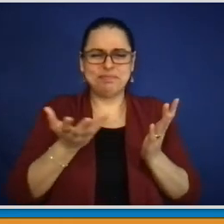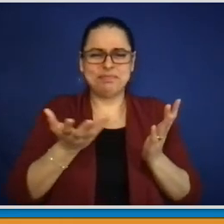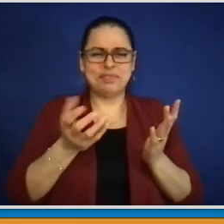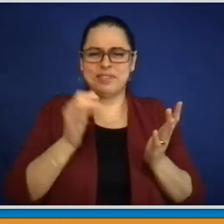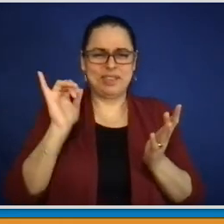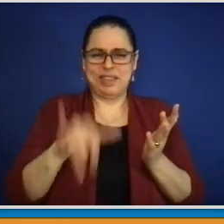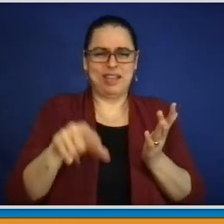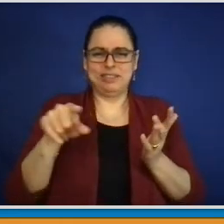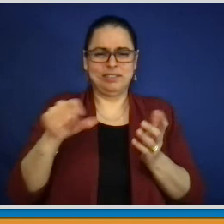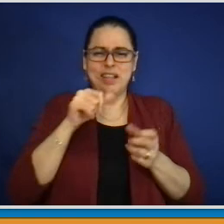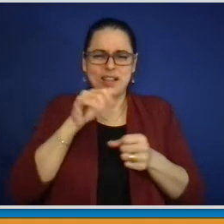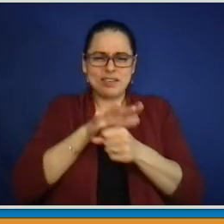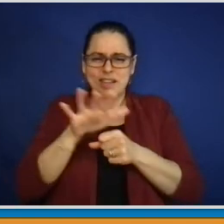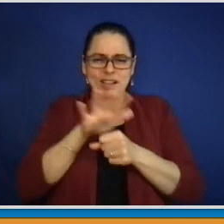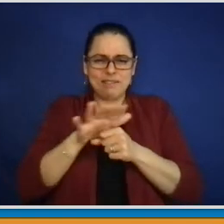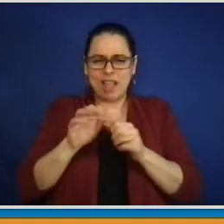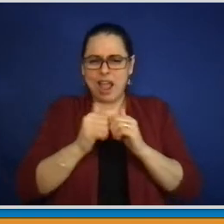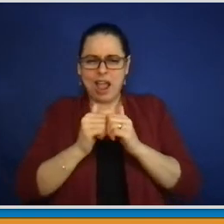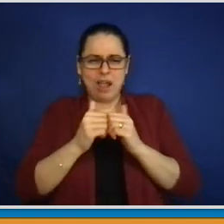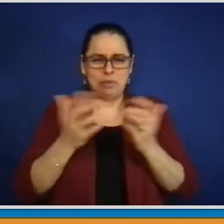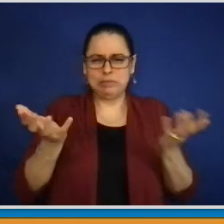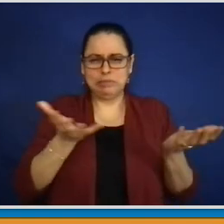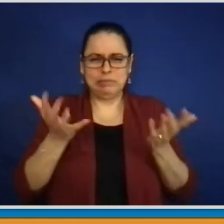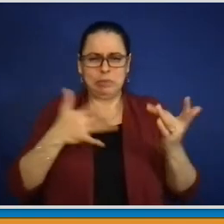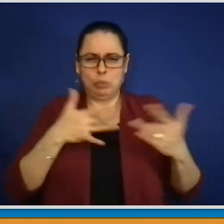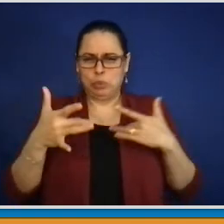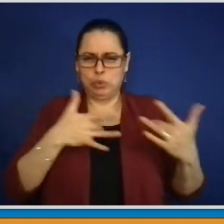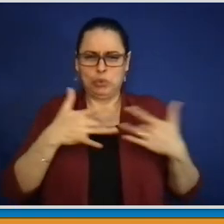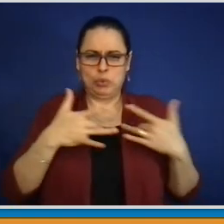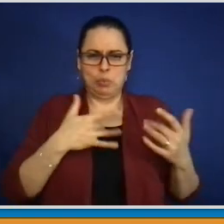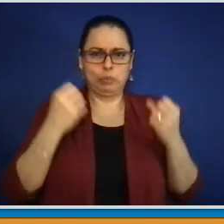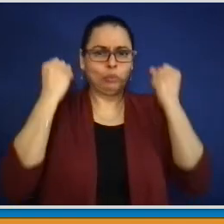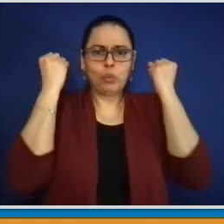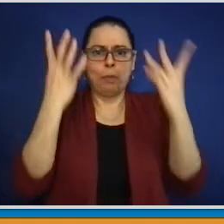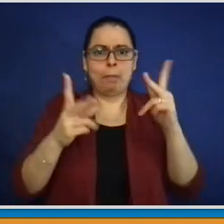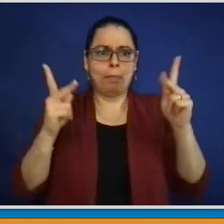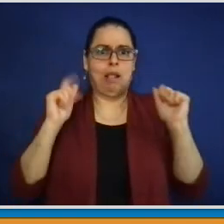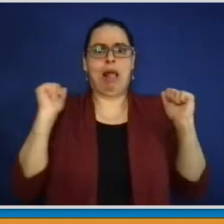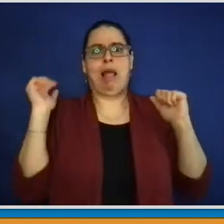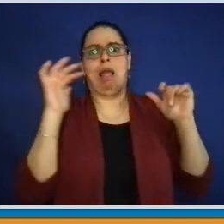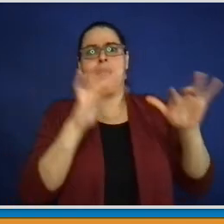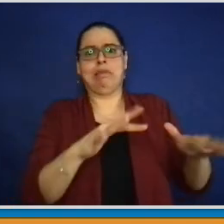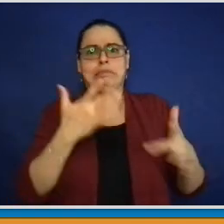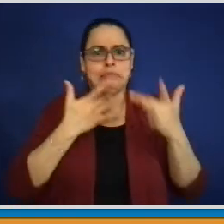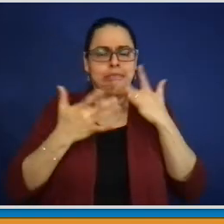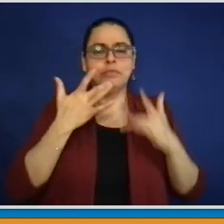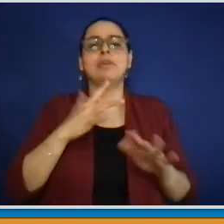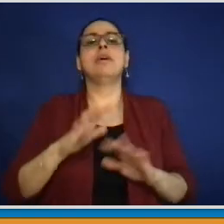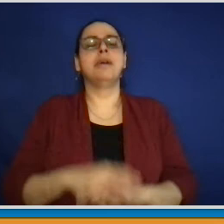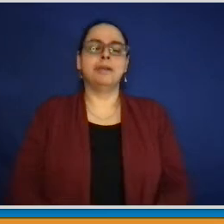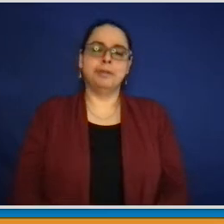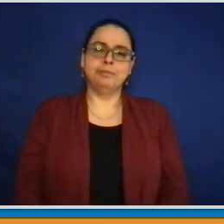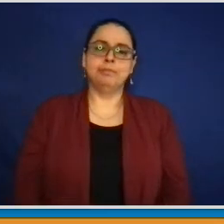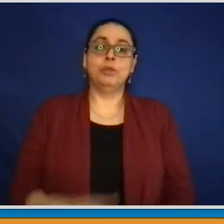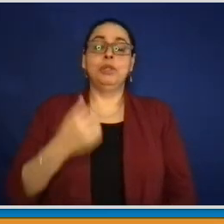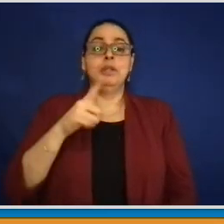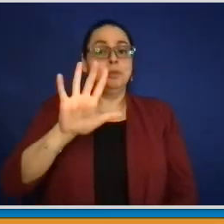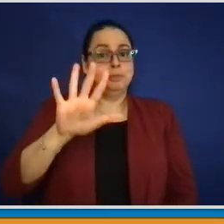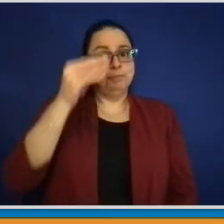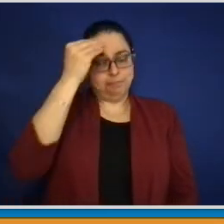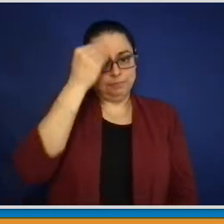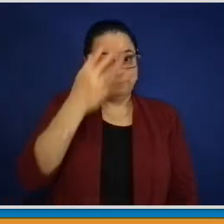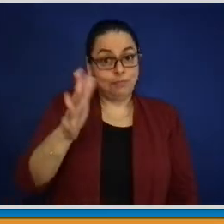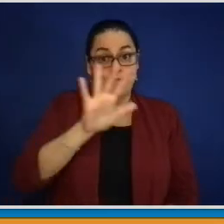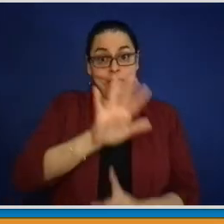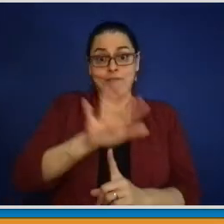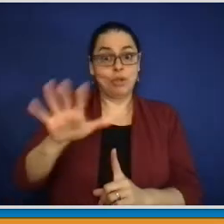And, we have, as I said earlier on, we still have more demand than we have supply. But for those folks who